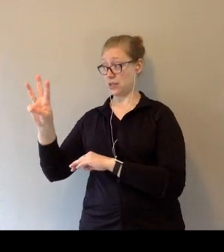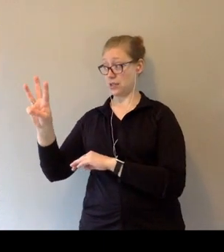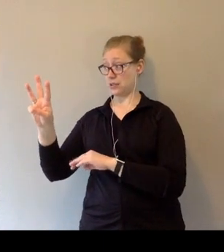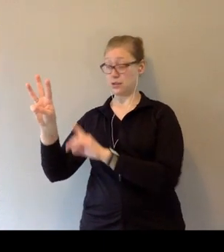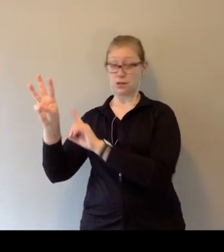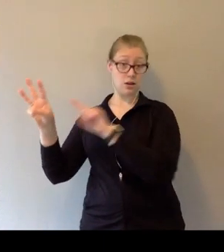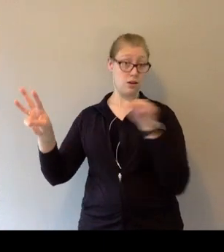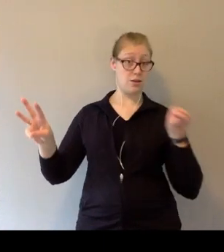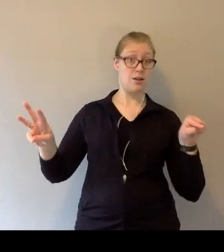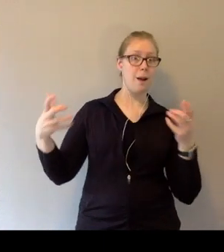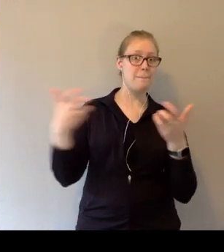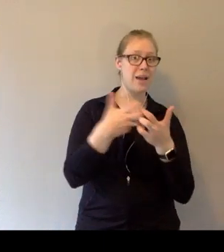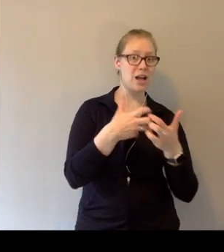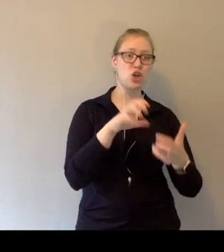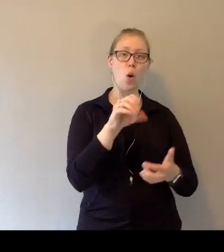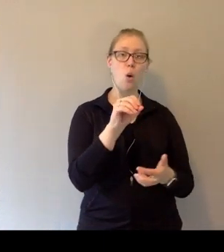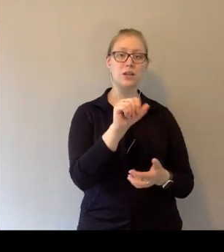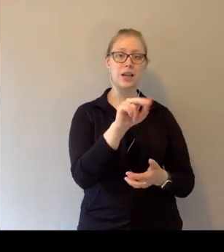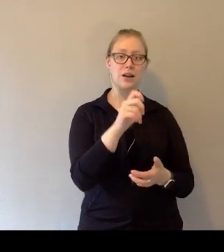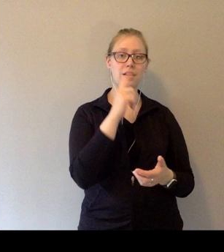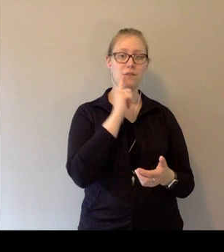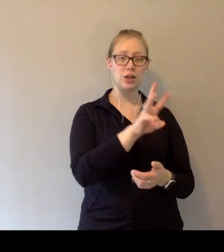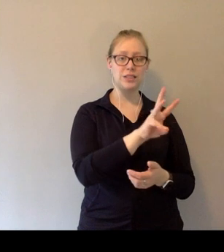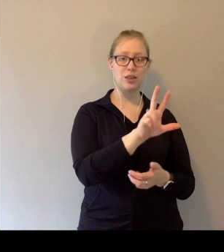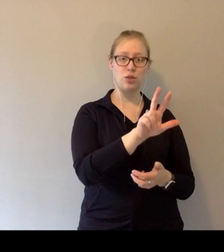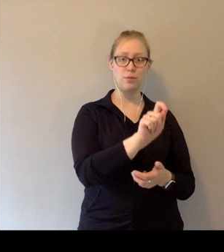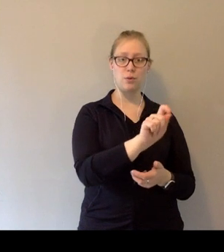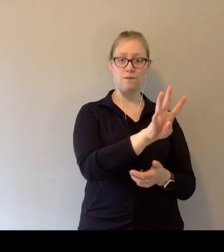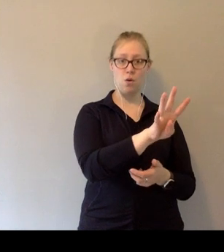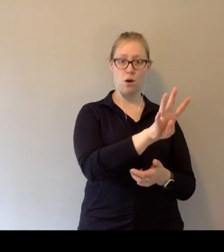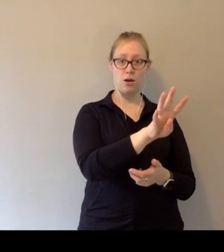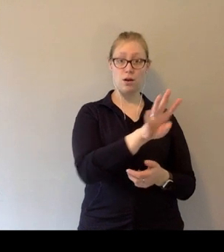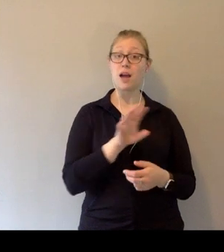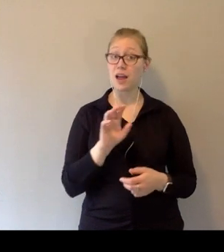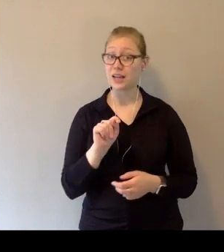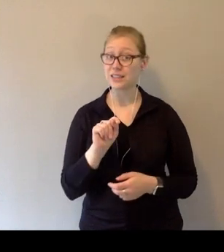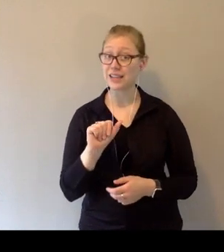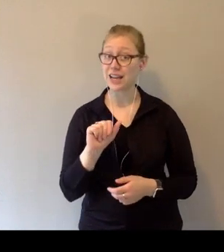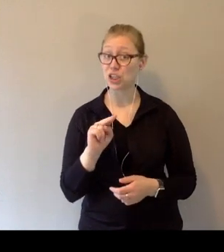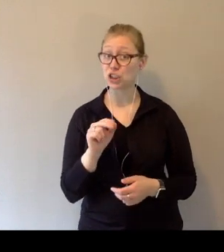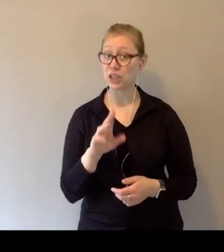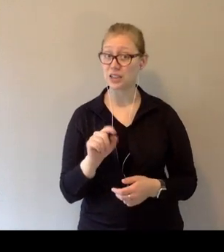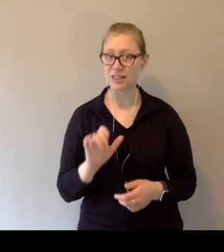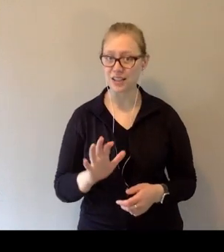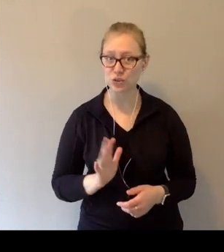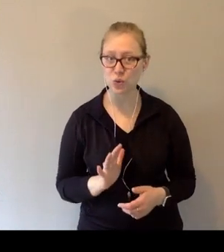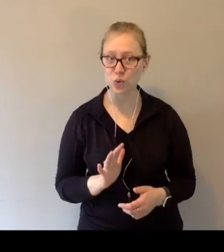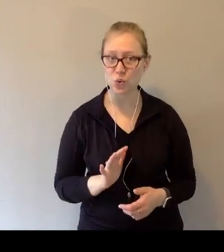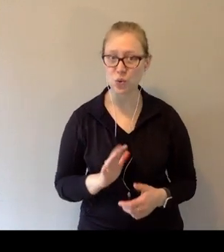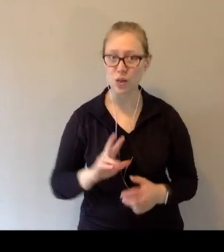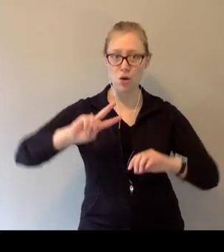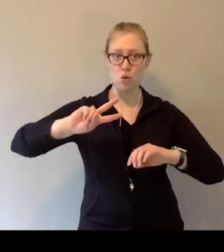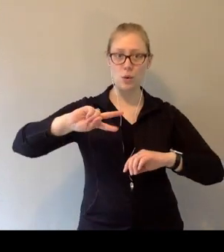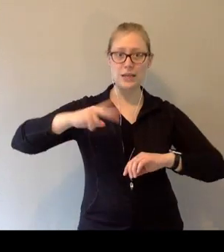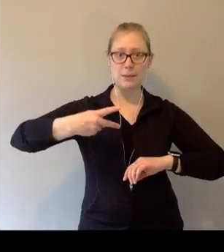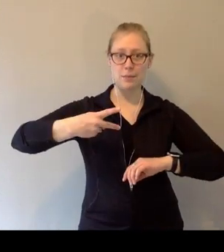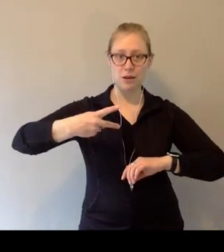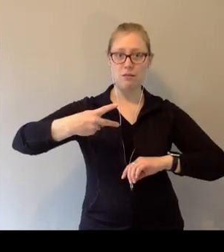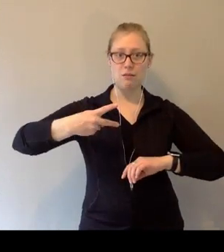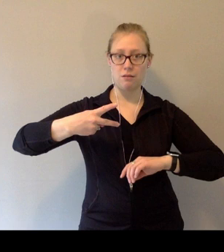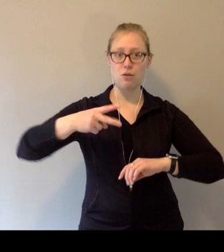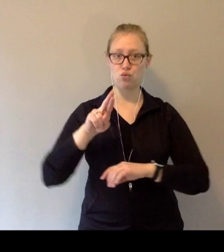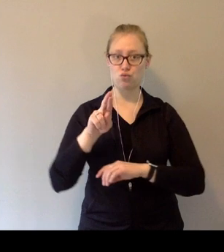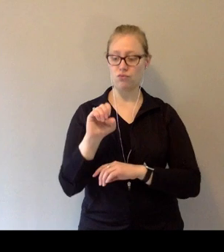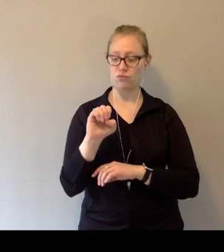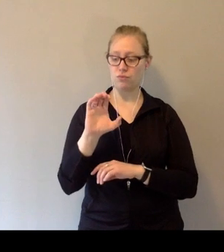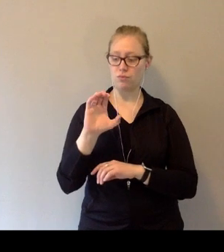of 63.4. And then the tangent, which has got that cool relationship of reciprocals. So if I take the